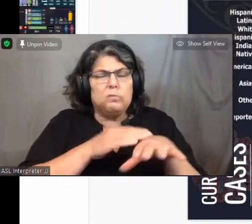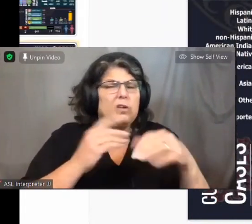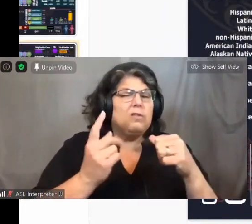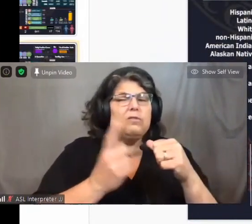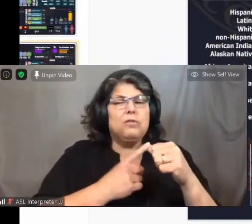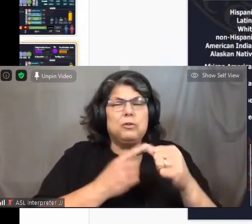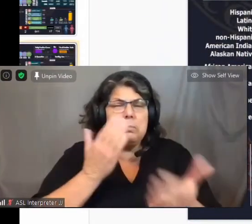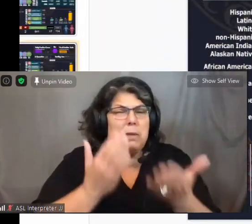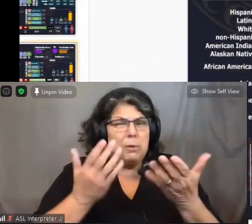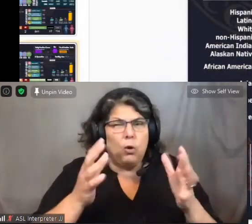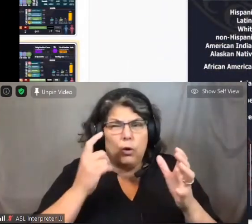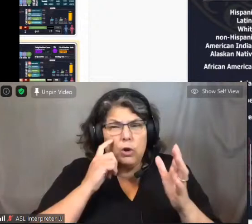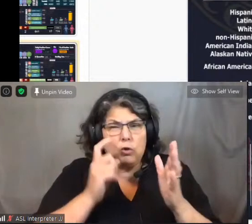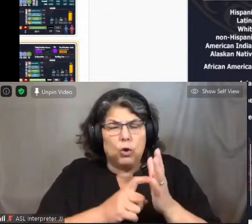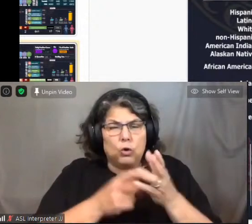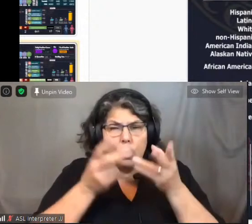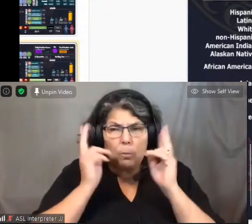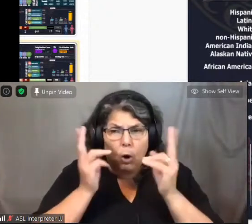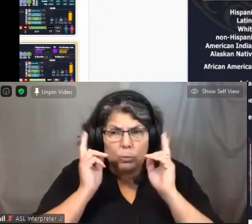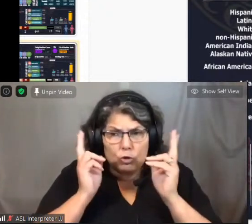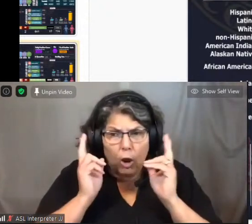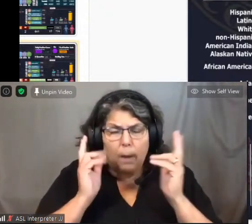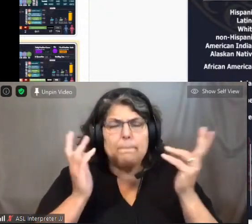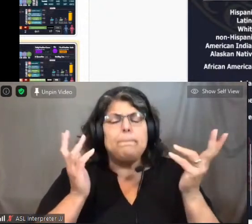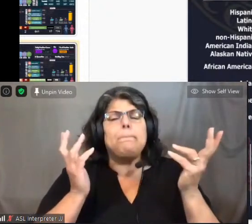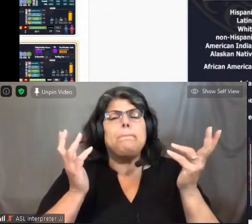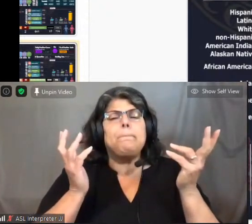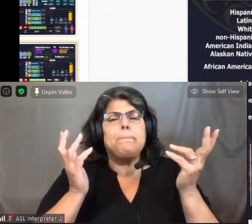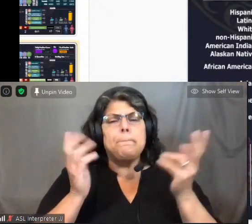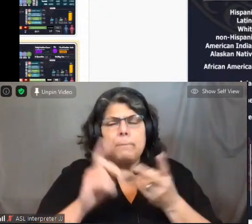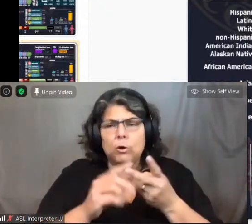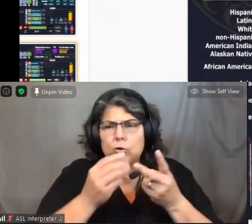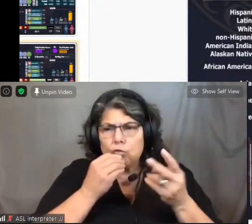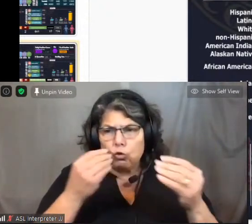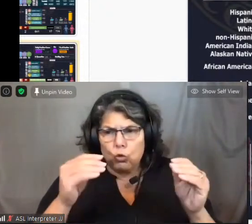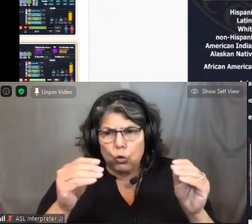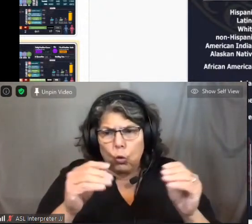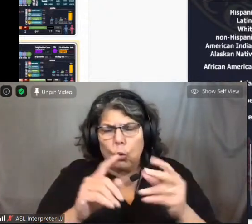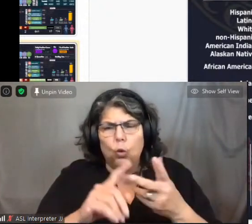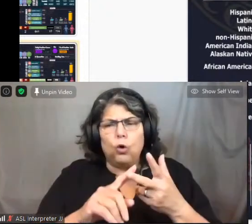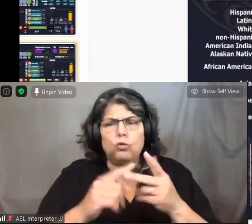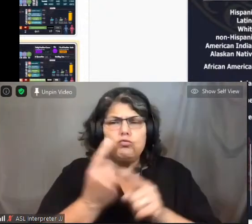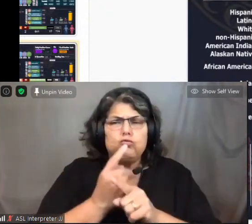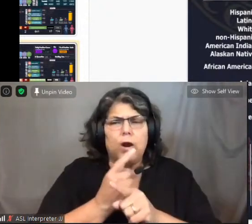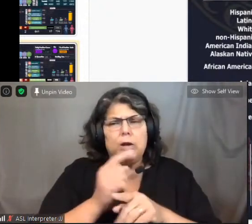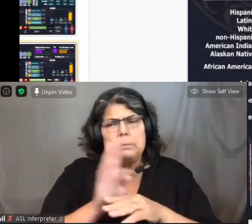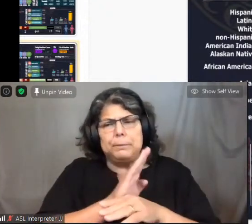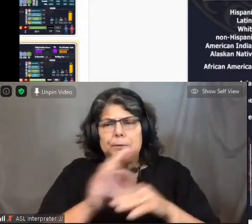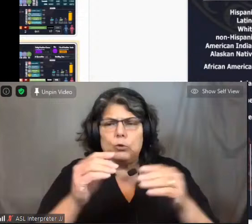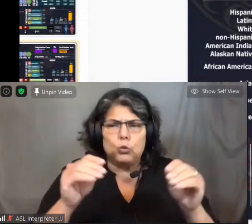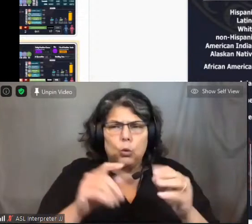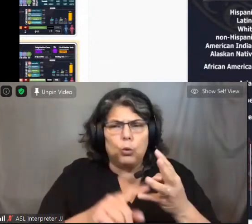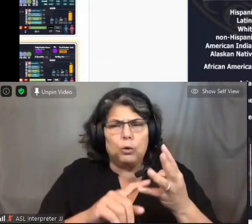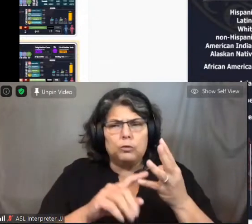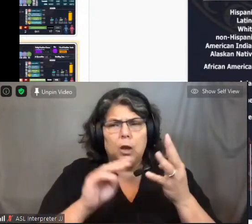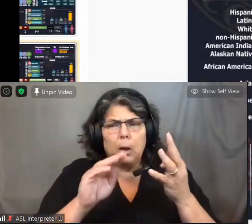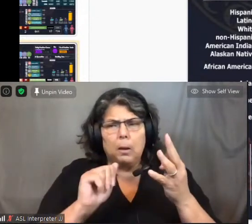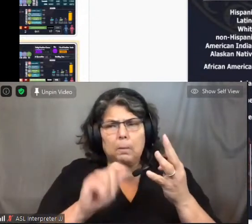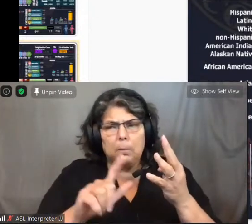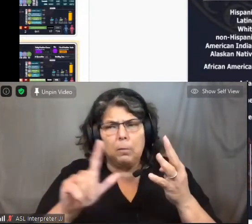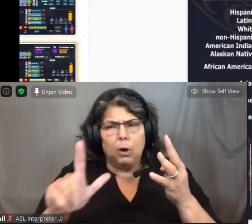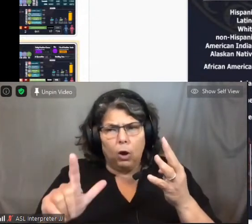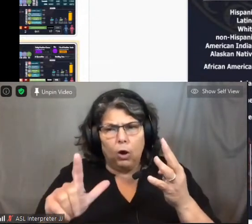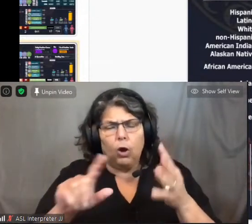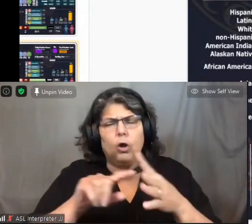already notice this, is barbershops and hair salons, groceries, retail, and even malls are lifting some of